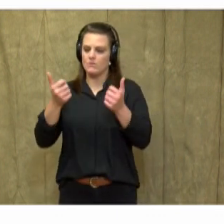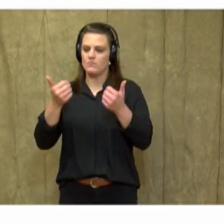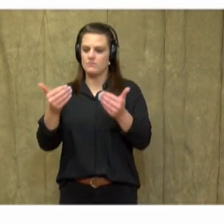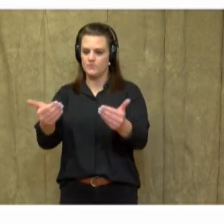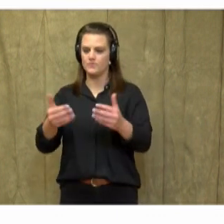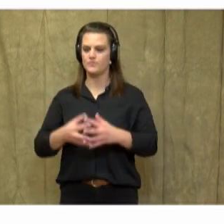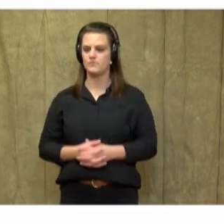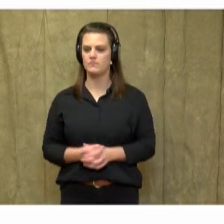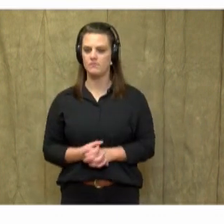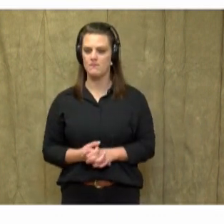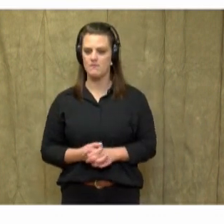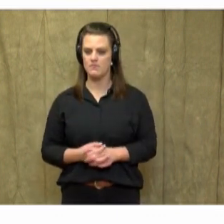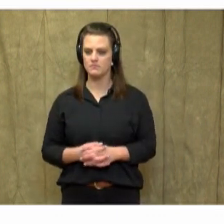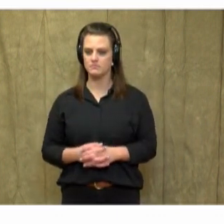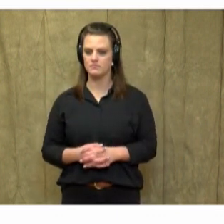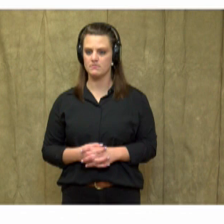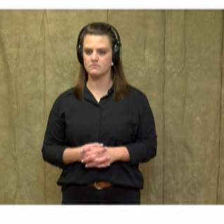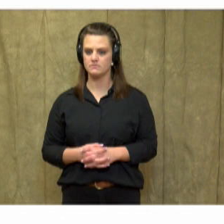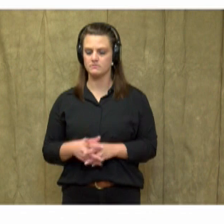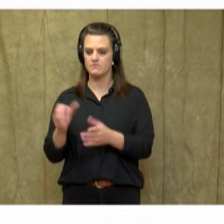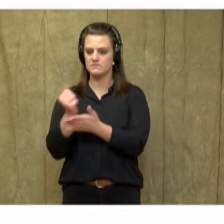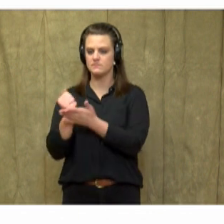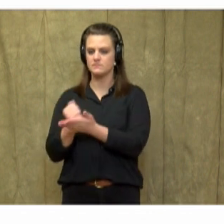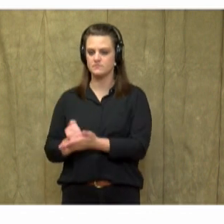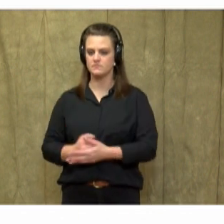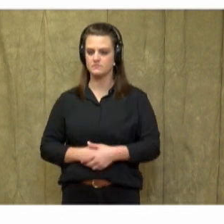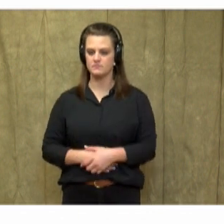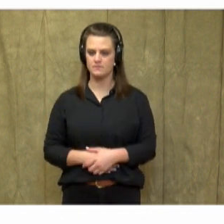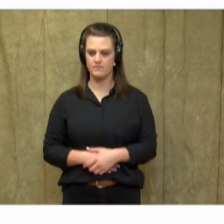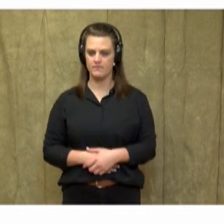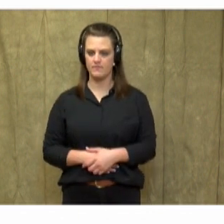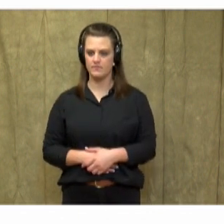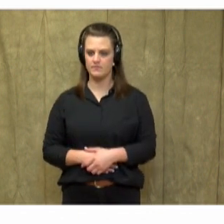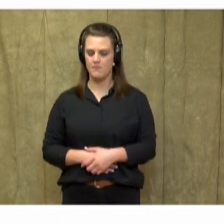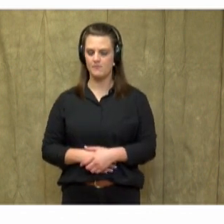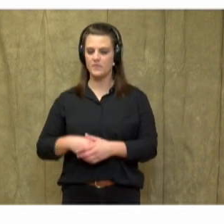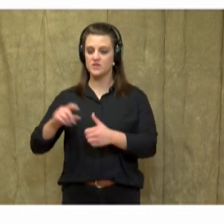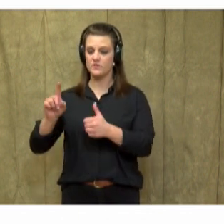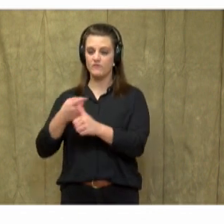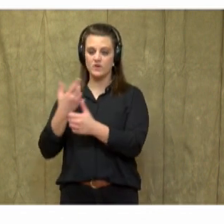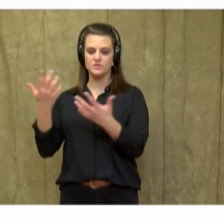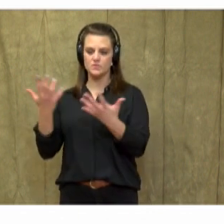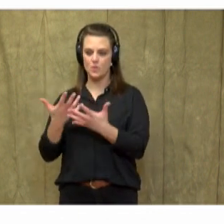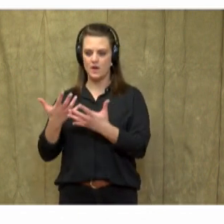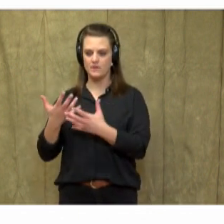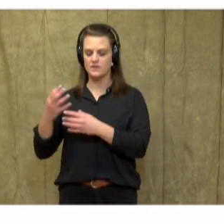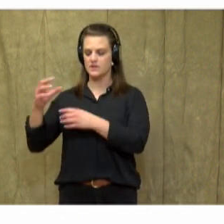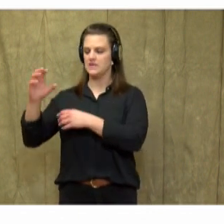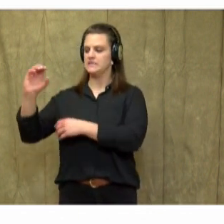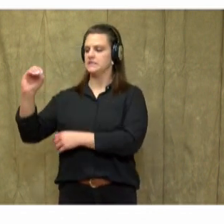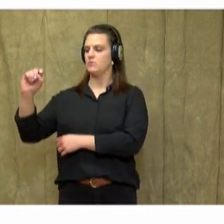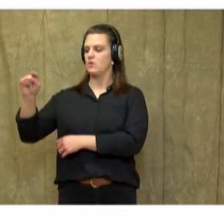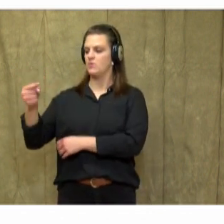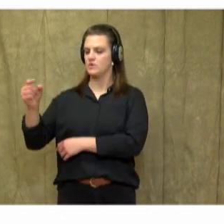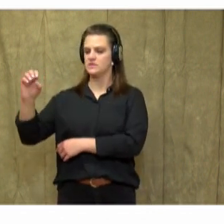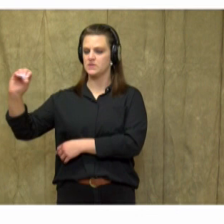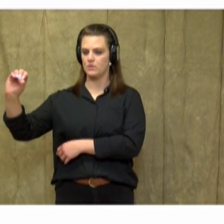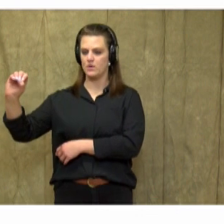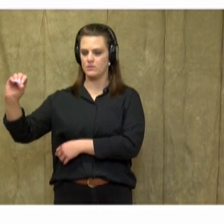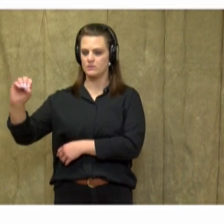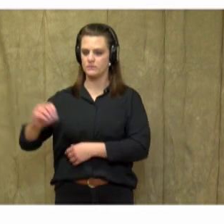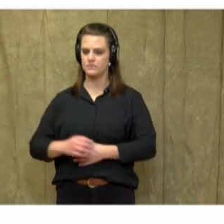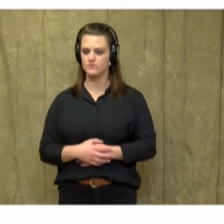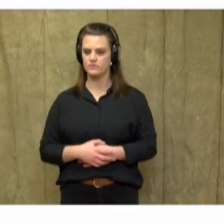quickly. Erase that. There we go. All right, the first ordered pair is 0,